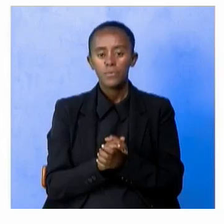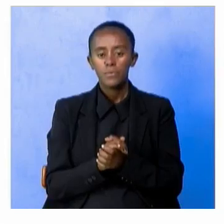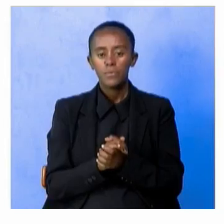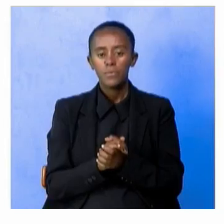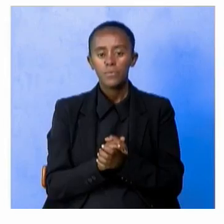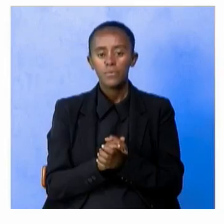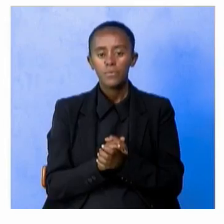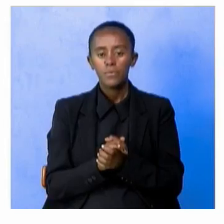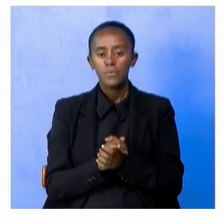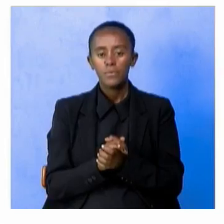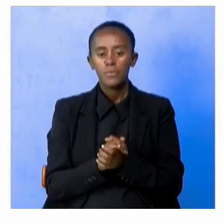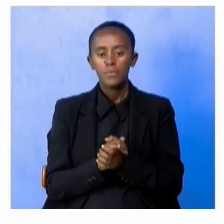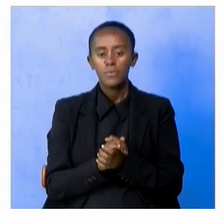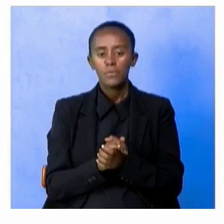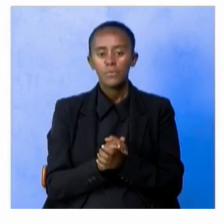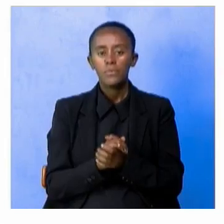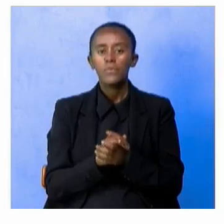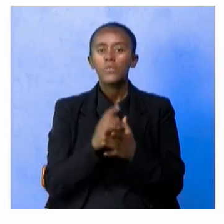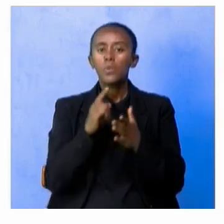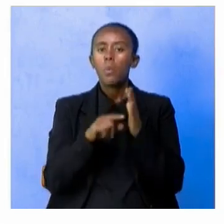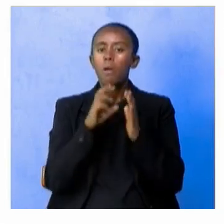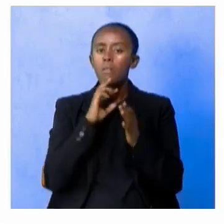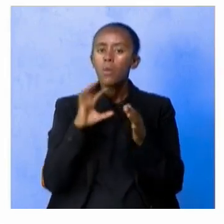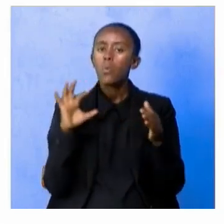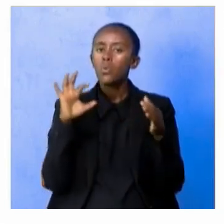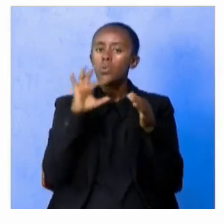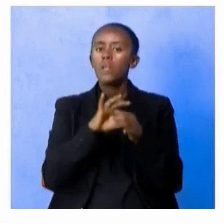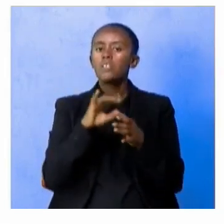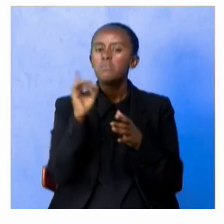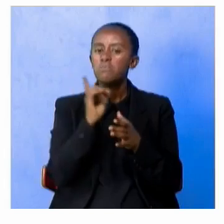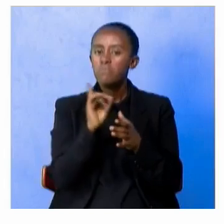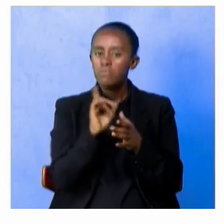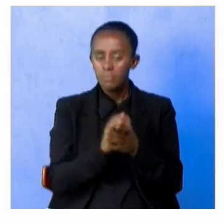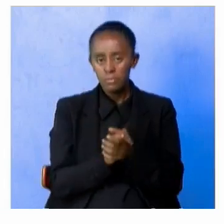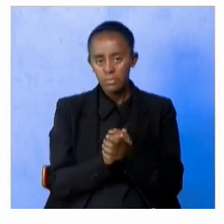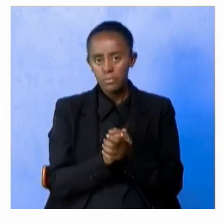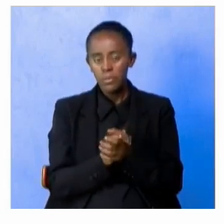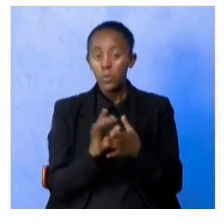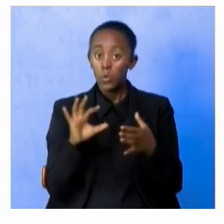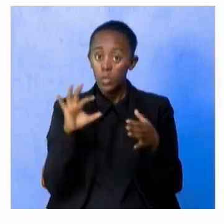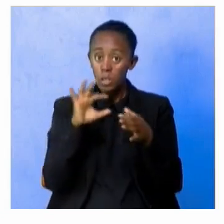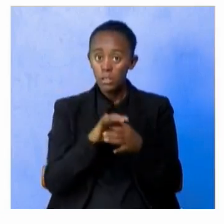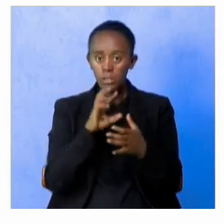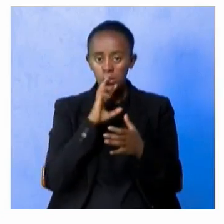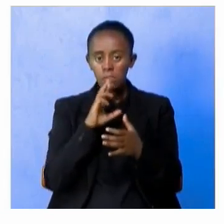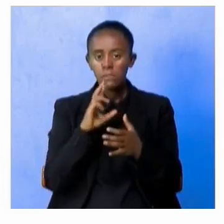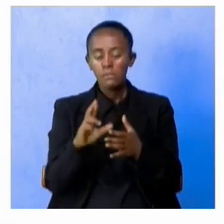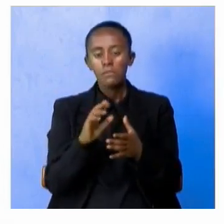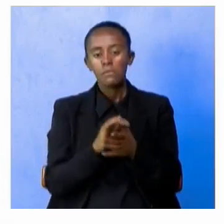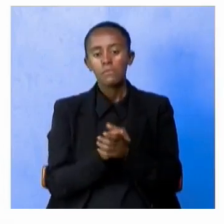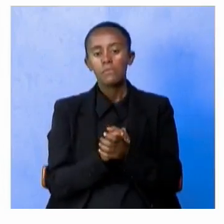conjunctions. What are conjunctions? Conjunctions are